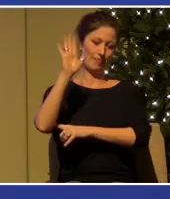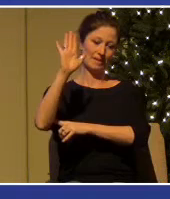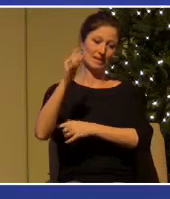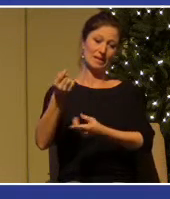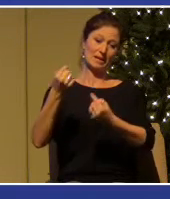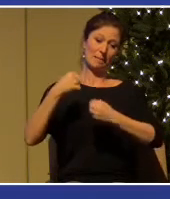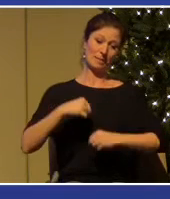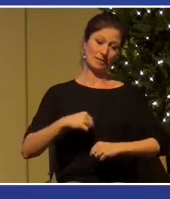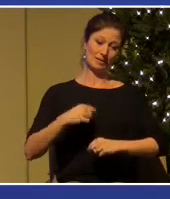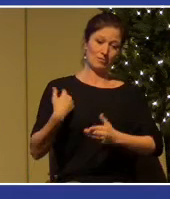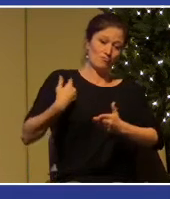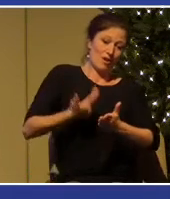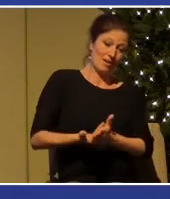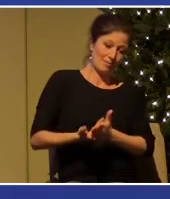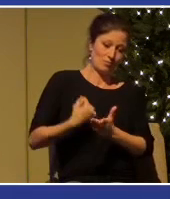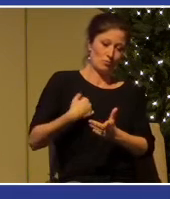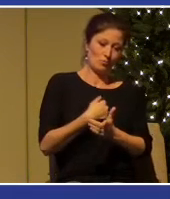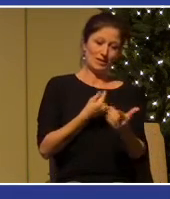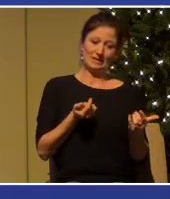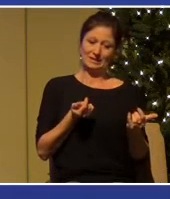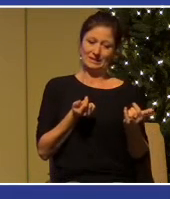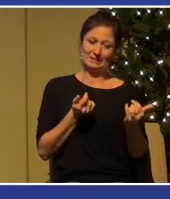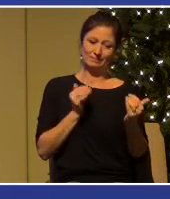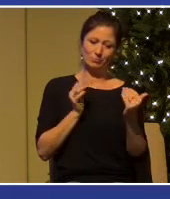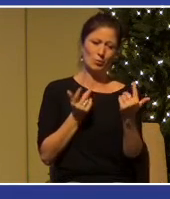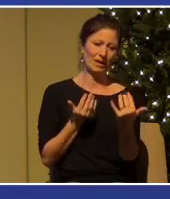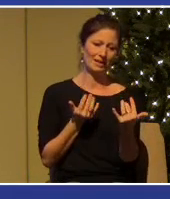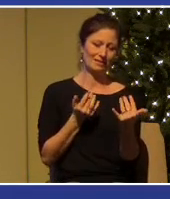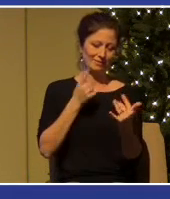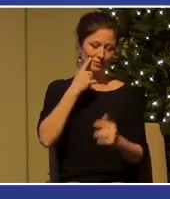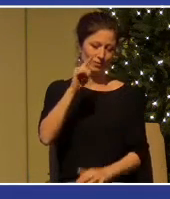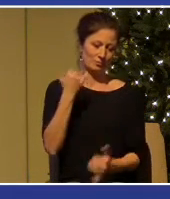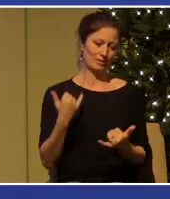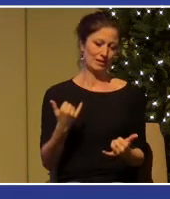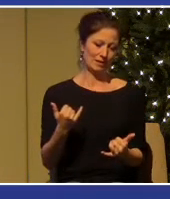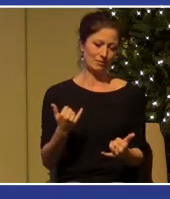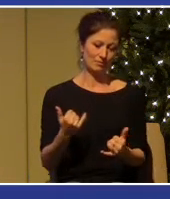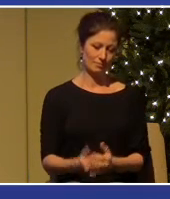with expectation now in Advent.